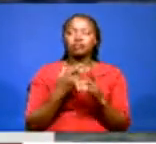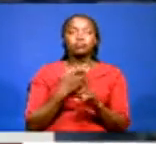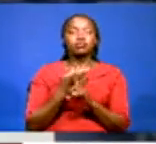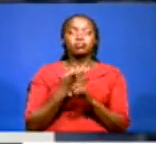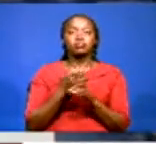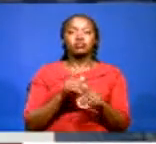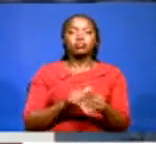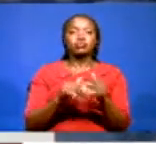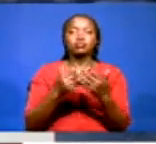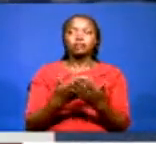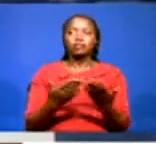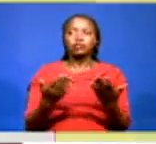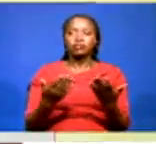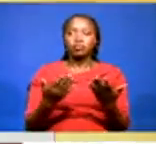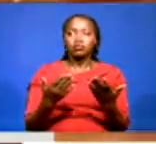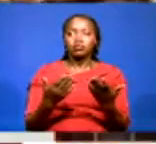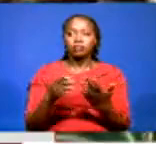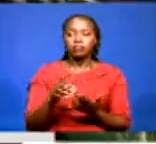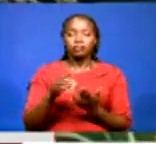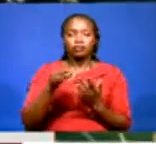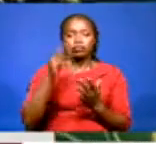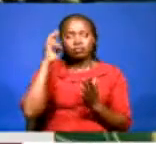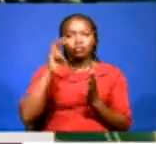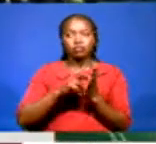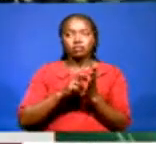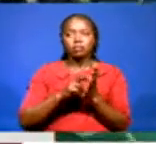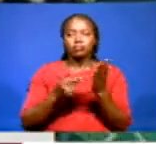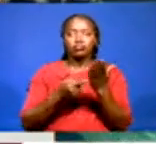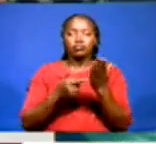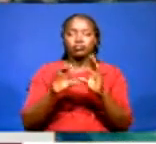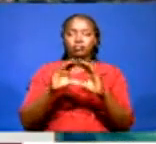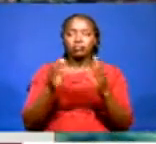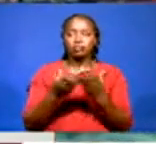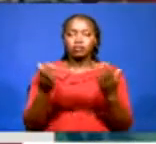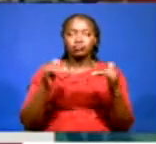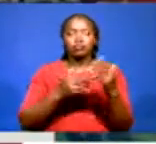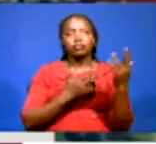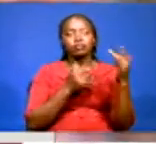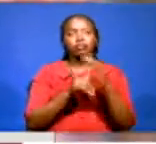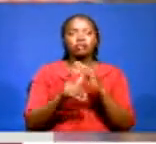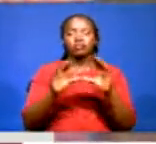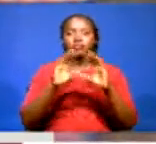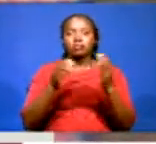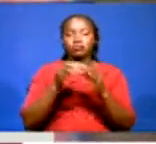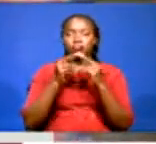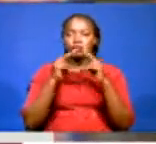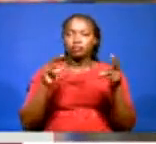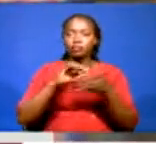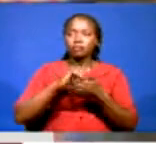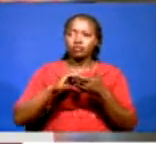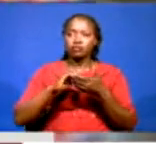tracking devices and facial recognition technology in the world. The Conference of Hope under the Universal Peace Federation